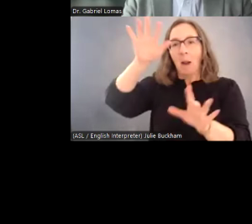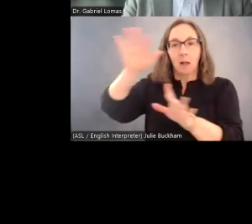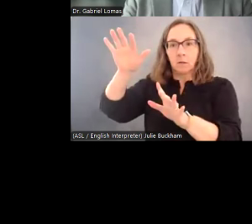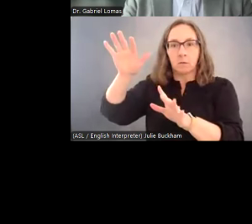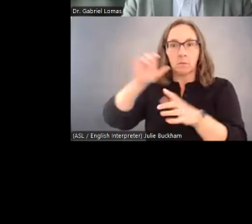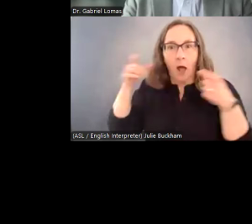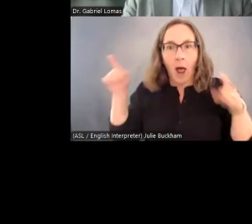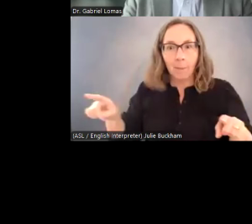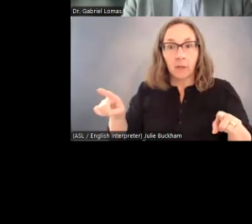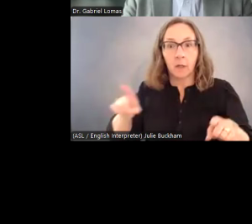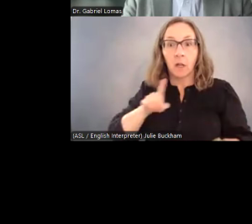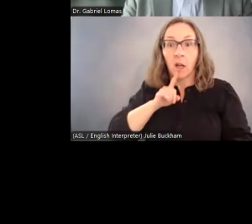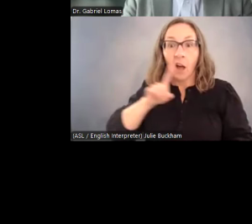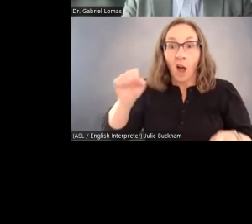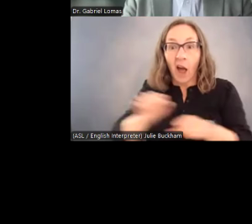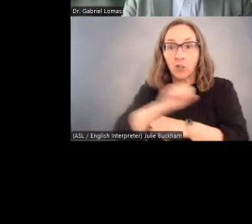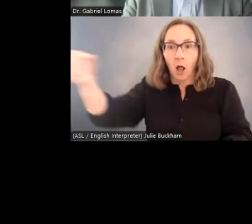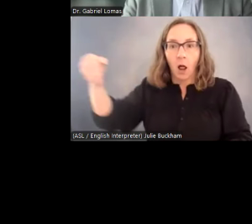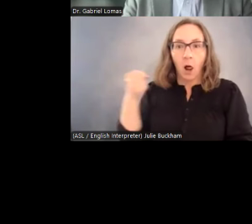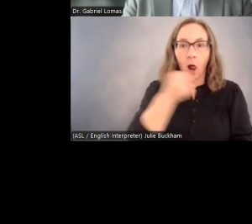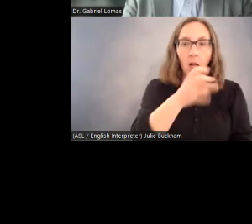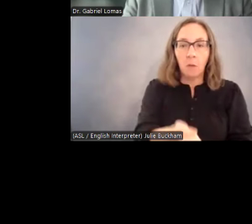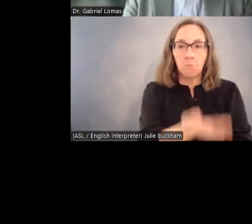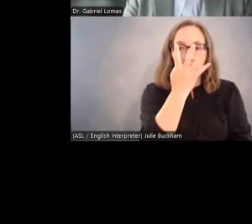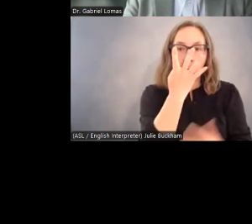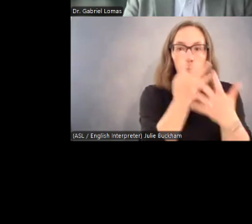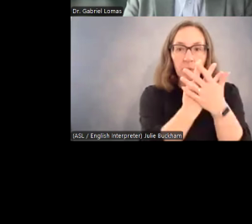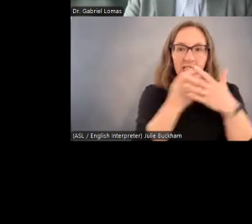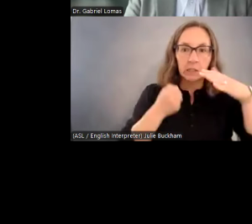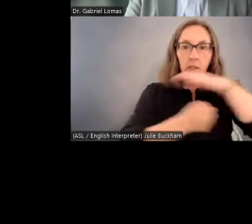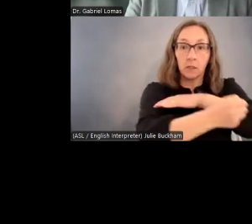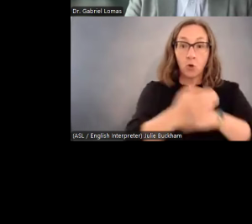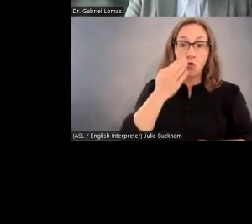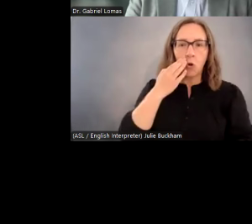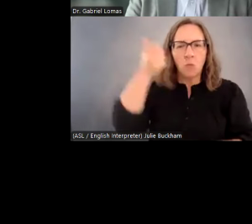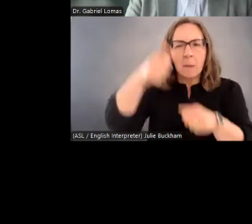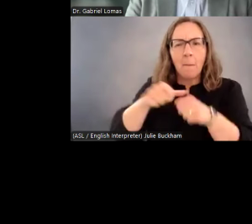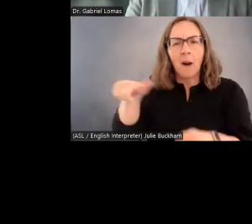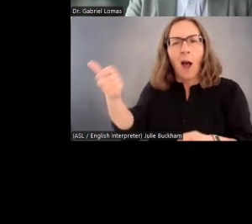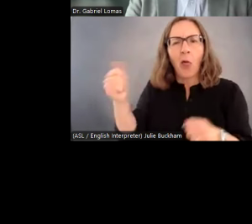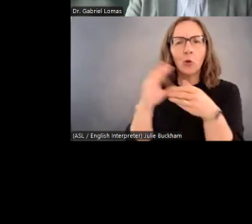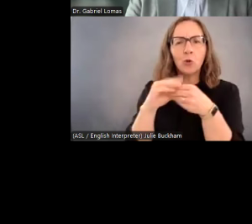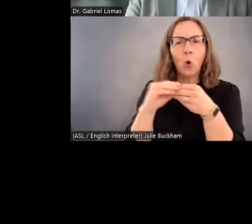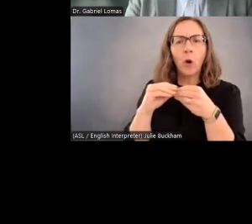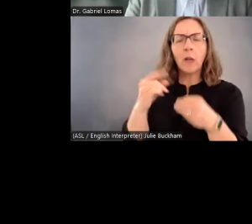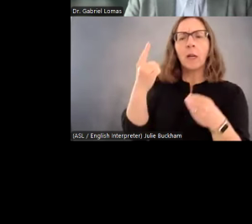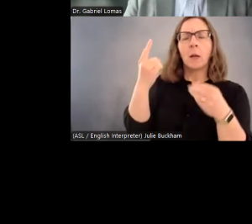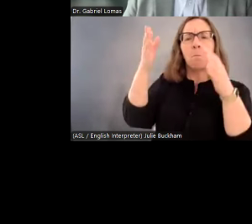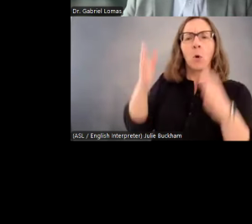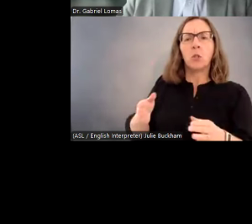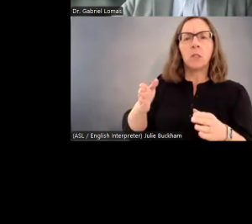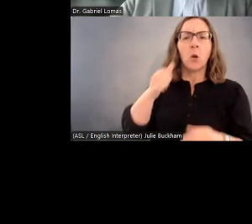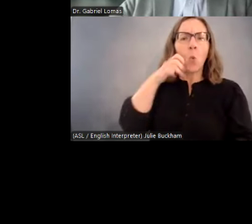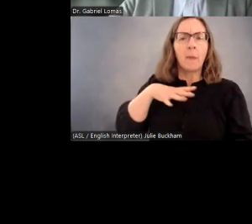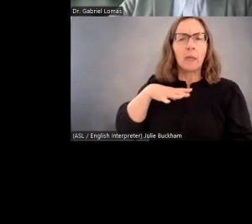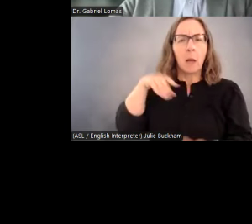that Lacey Peterson murder, it's where he was held. It's where there were violent people held in that prison. The